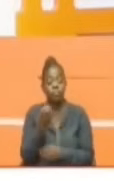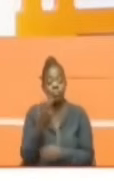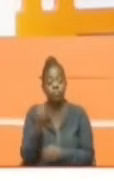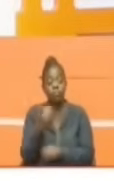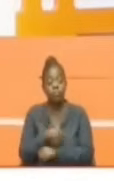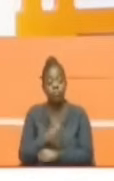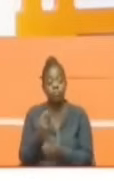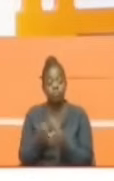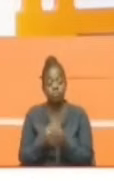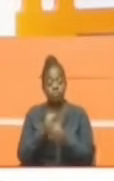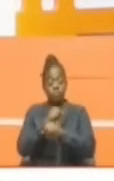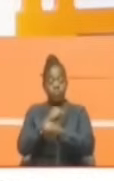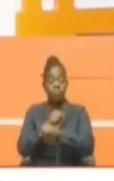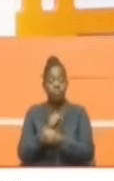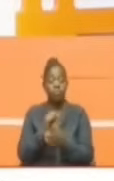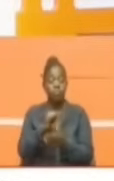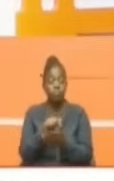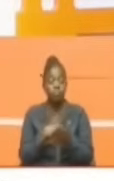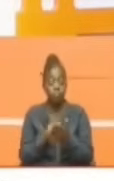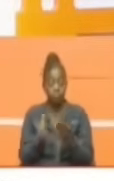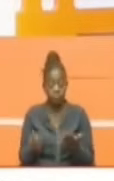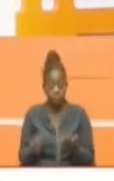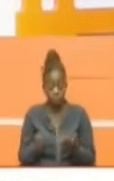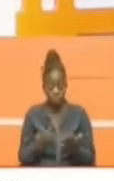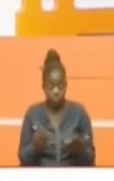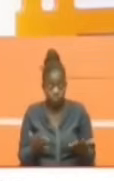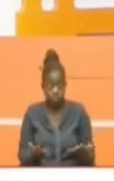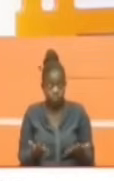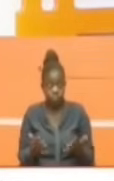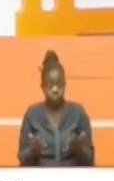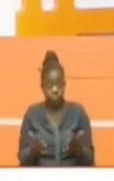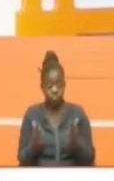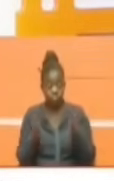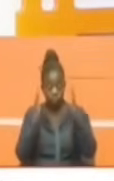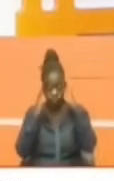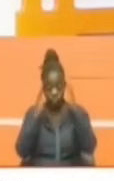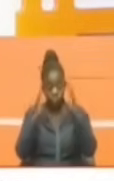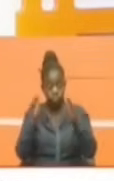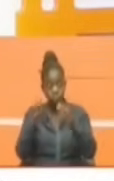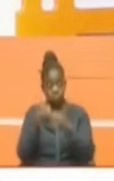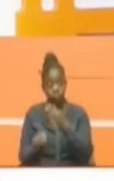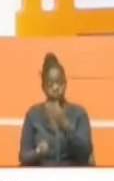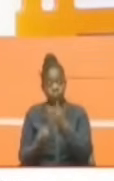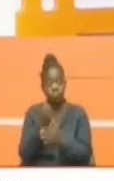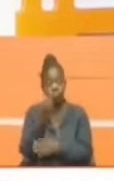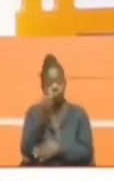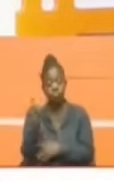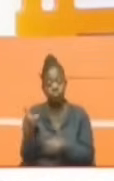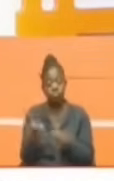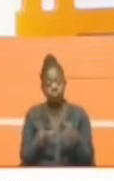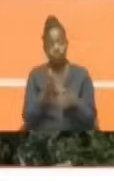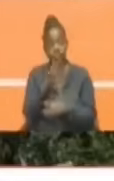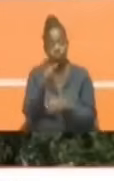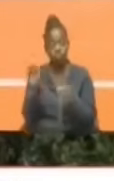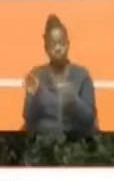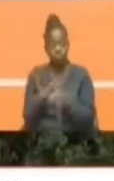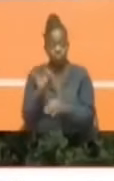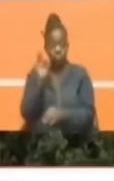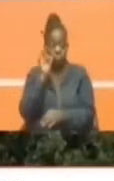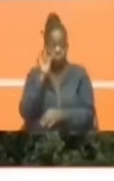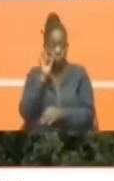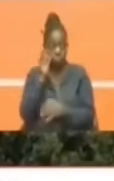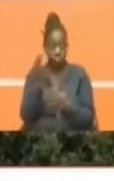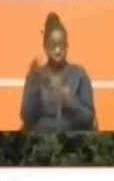Uganda okukuuma obutonde bw'ensi. Kaweefube ono basinze kumussa mu kusimba miti ginnansangwa n'egy'ebibala.